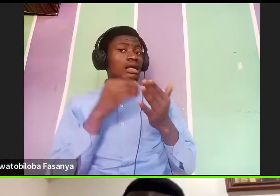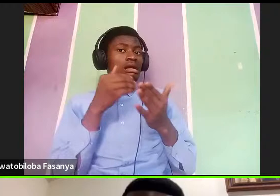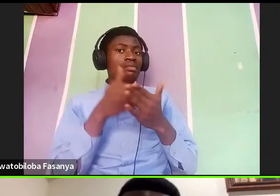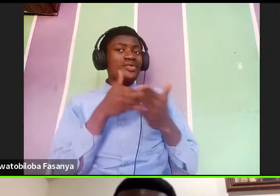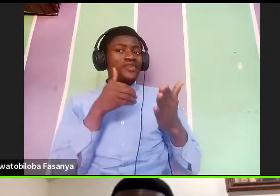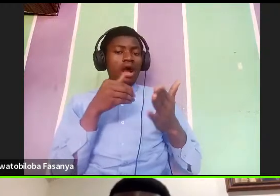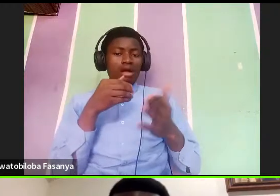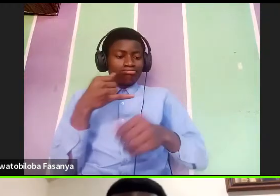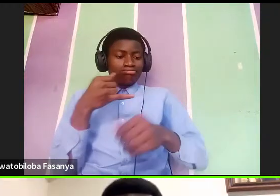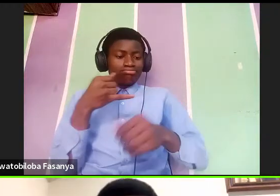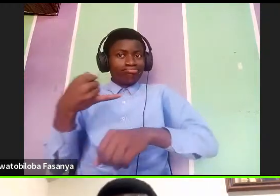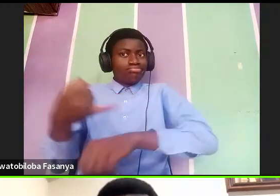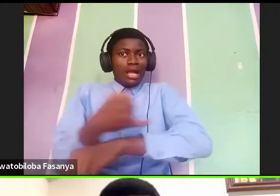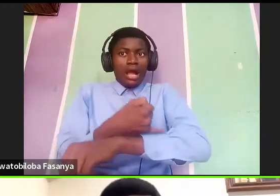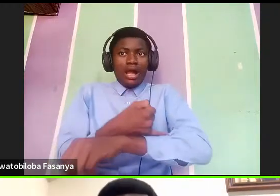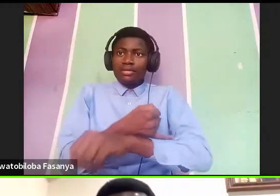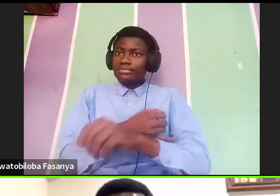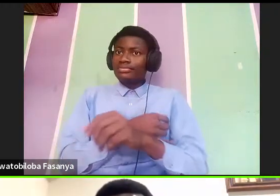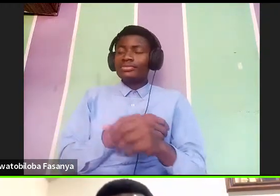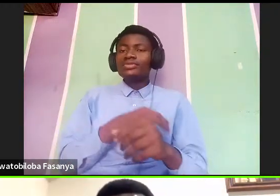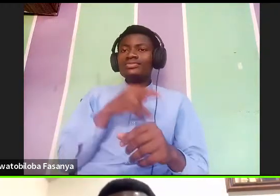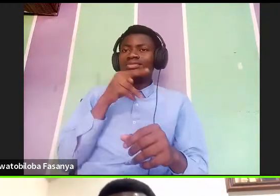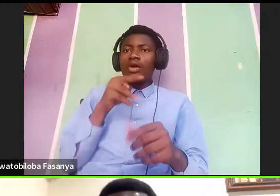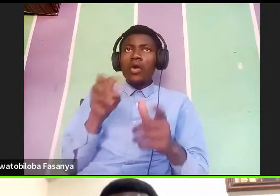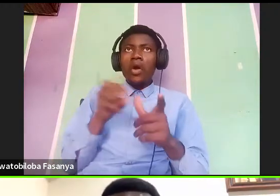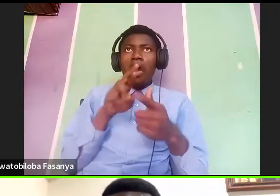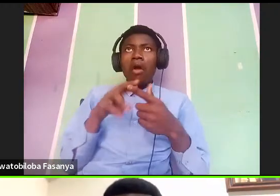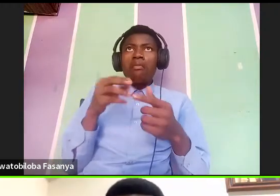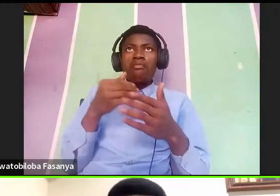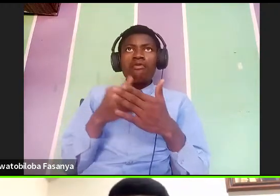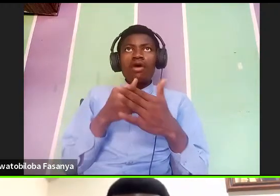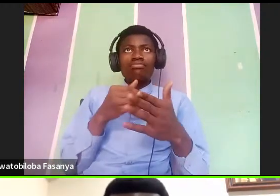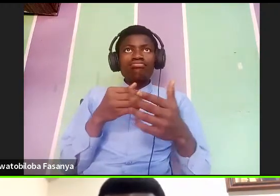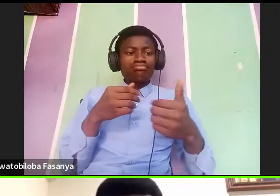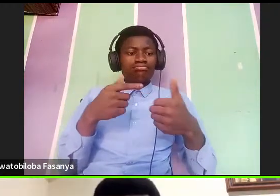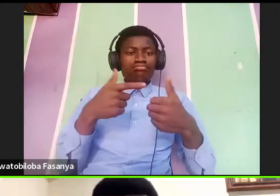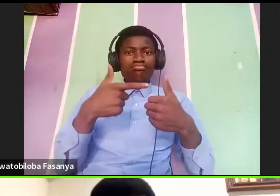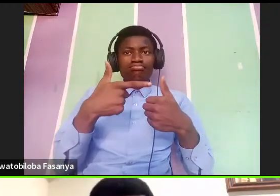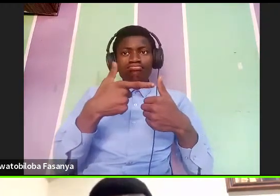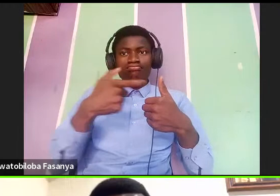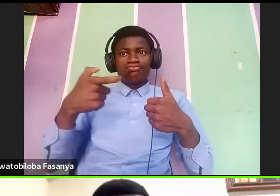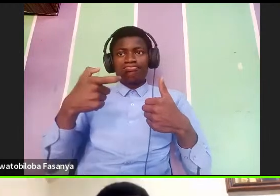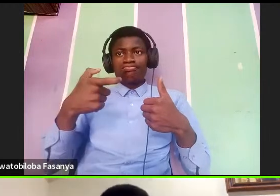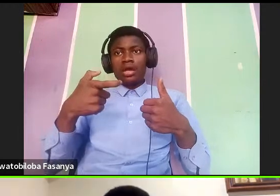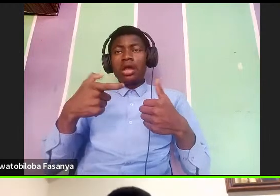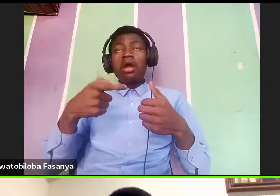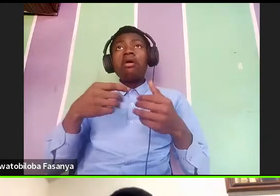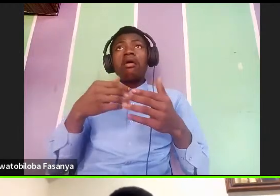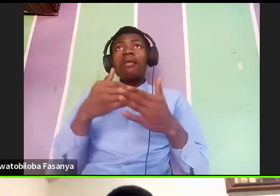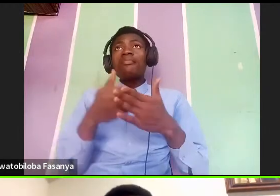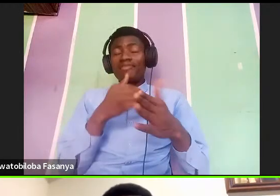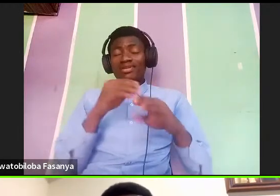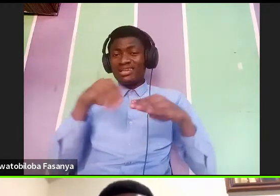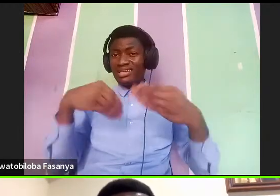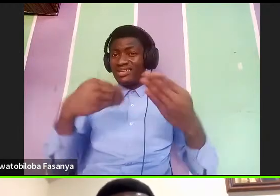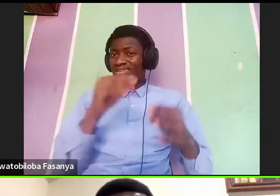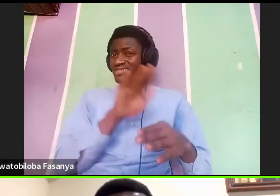putting the medication into it or withdrawing the medication into it and then administering to the child.